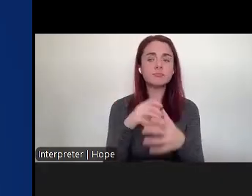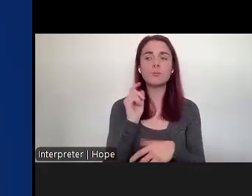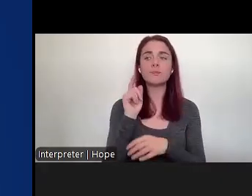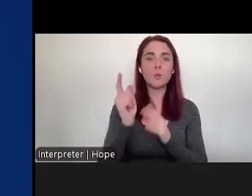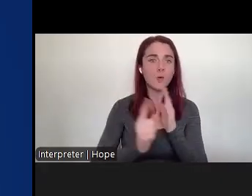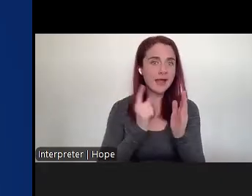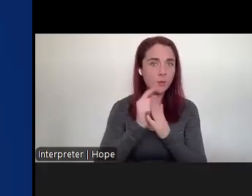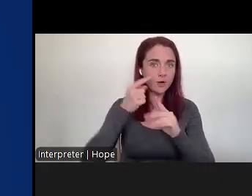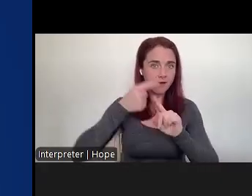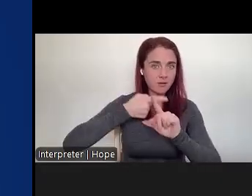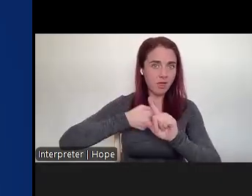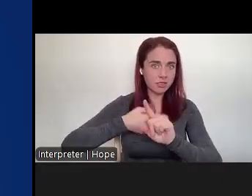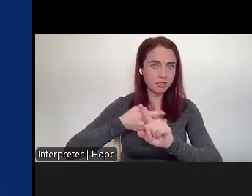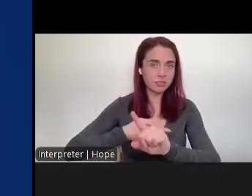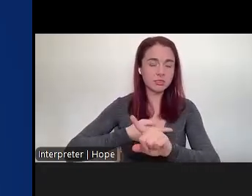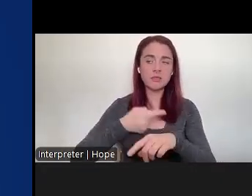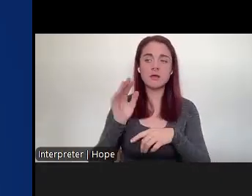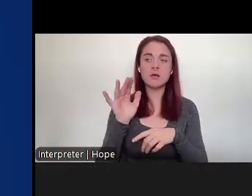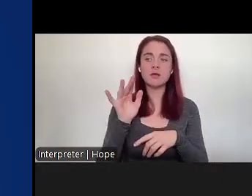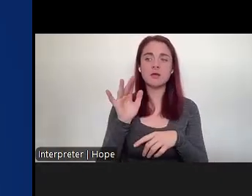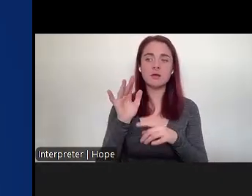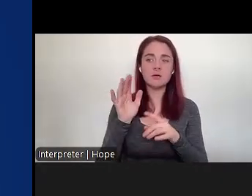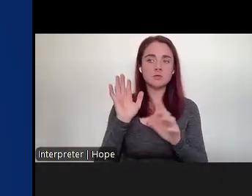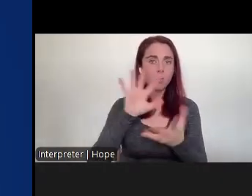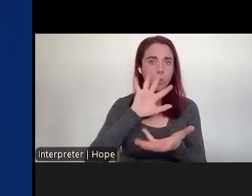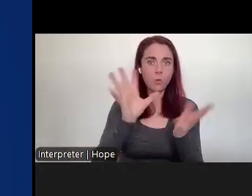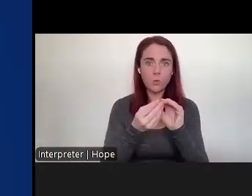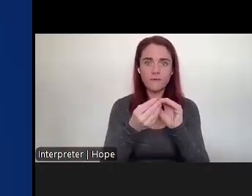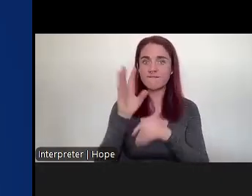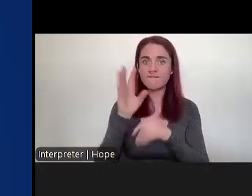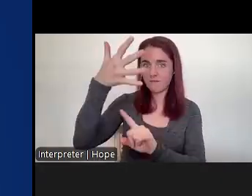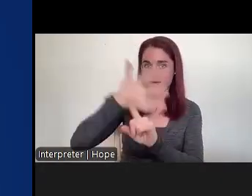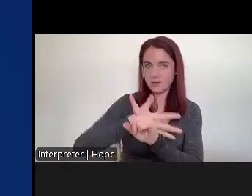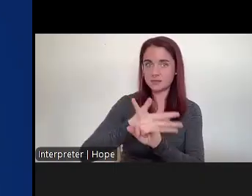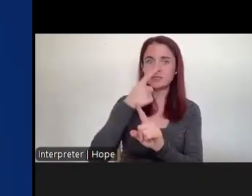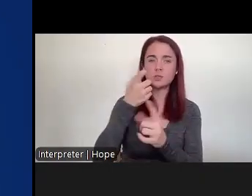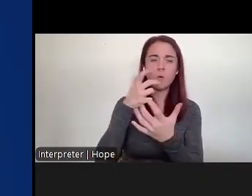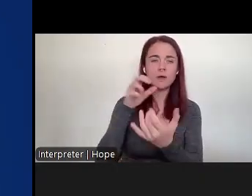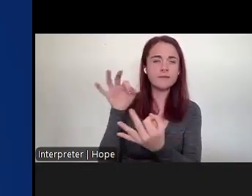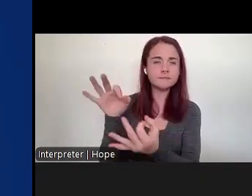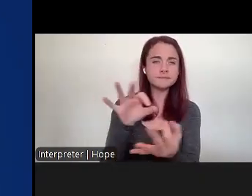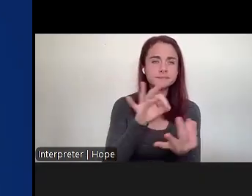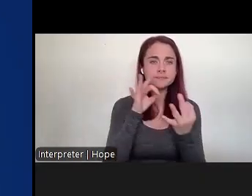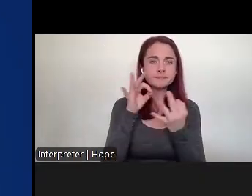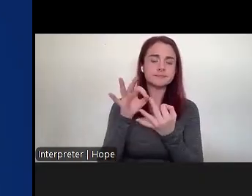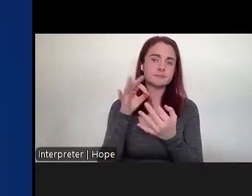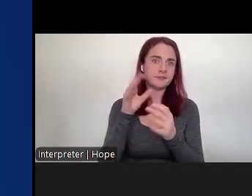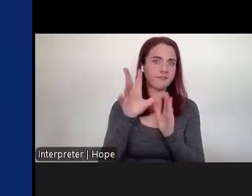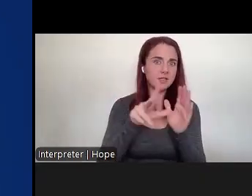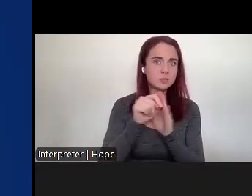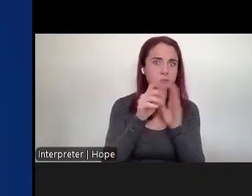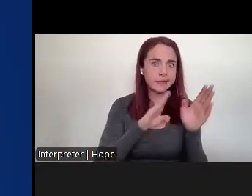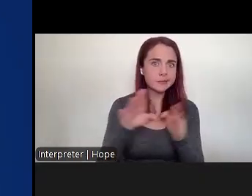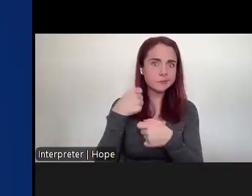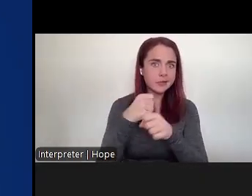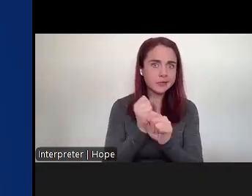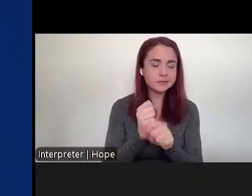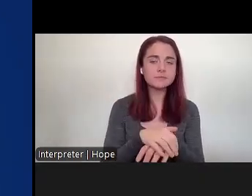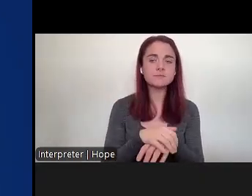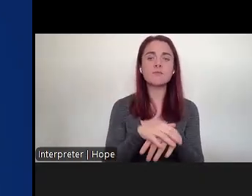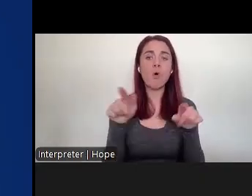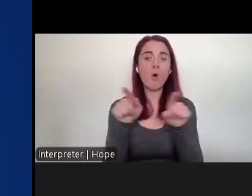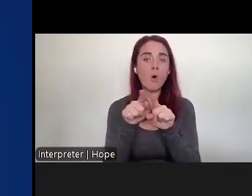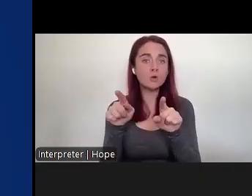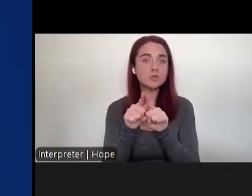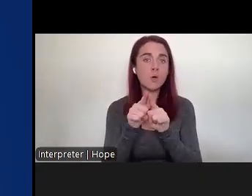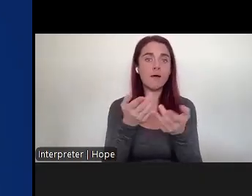a month, over 5 months, to get their input on the videos to be developed. And we also enlisted the